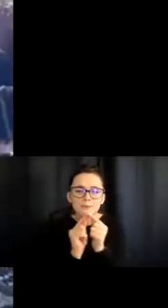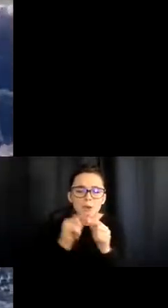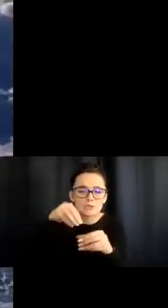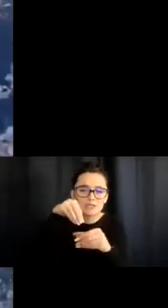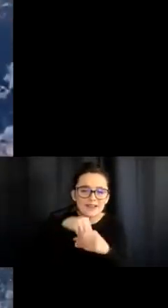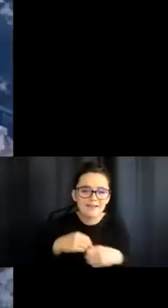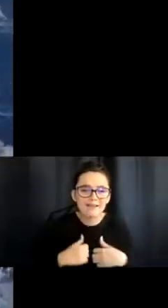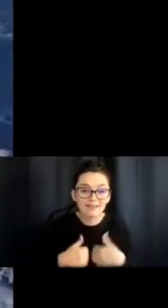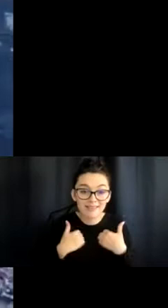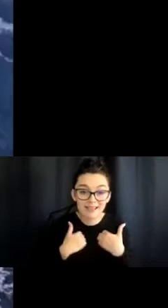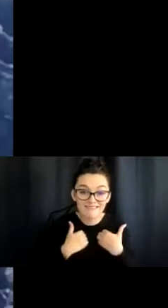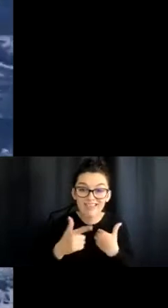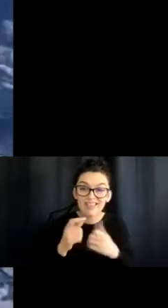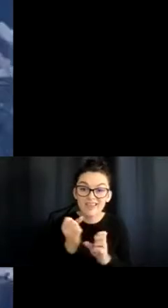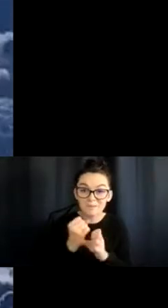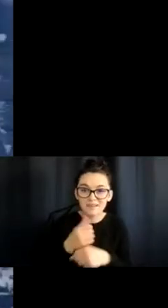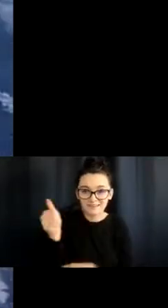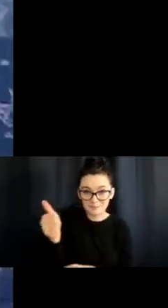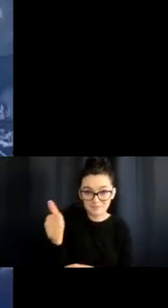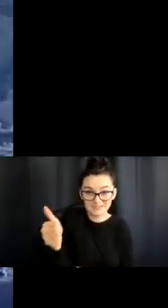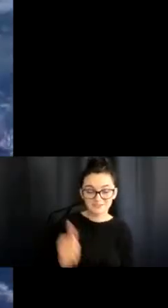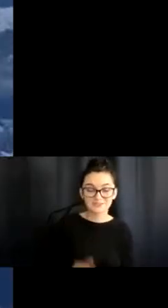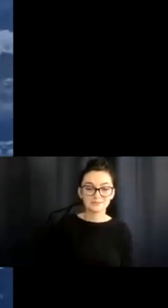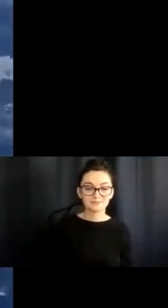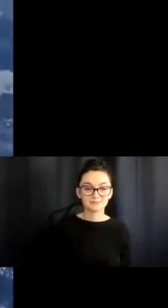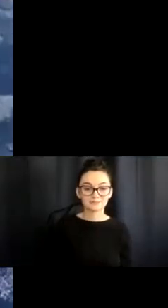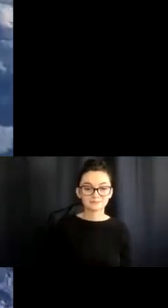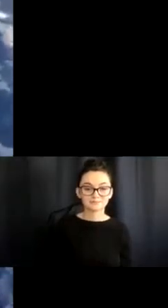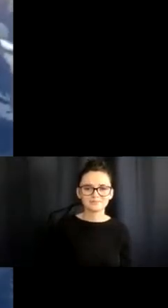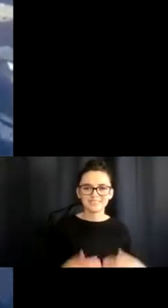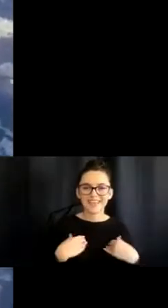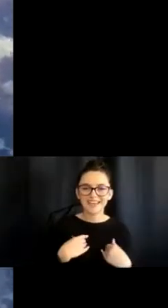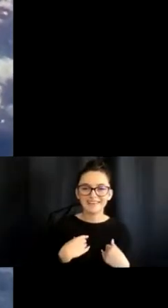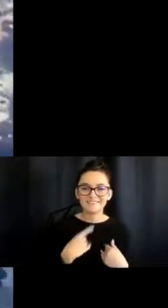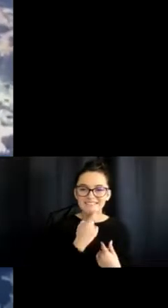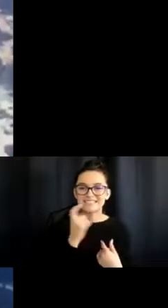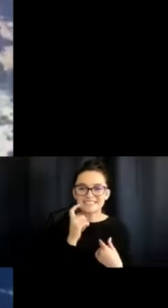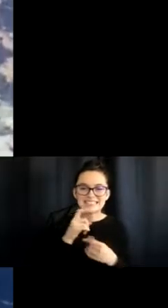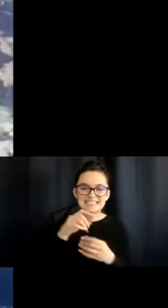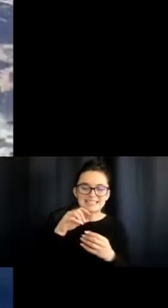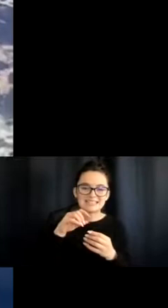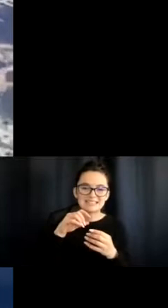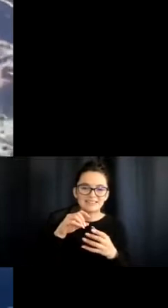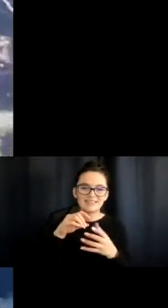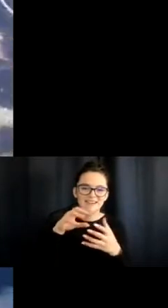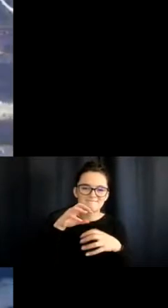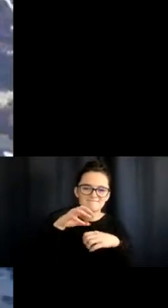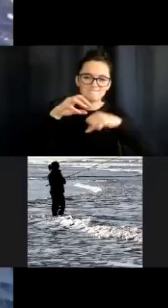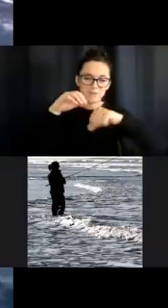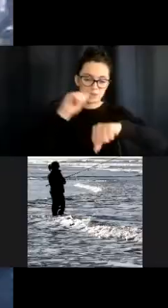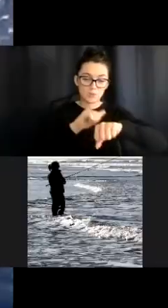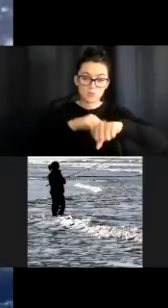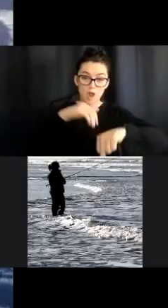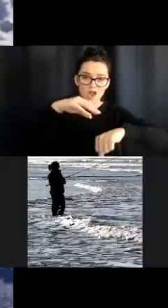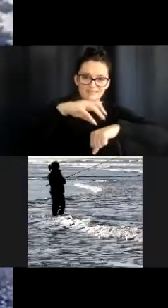actually make those holes themselves. They have teeth that drill into the rocks, and